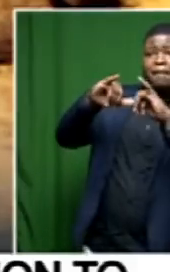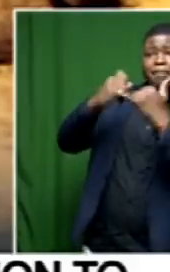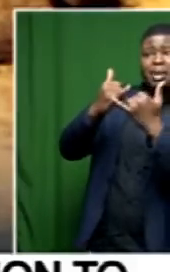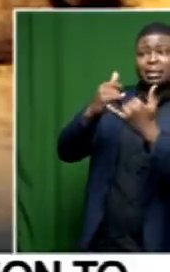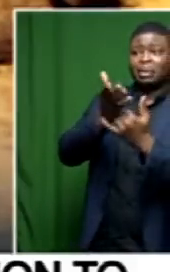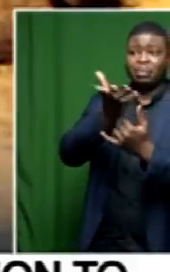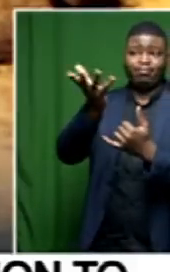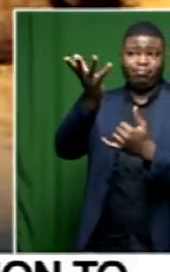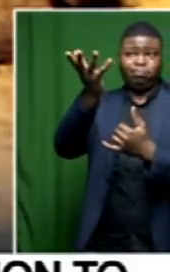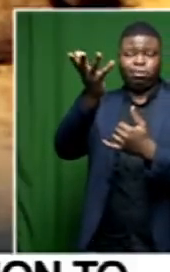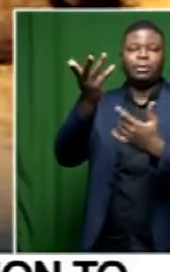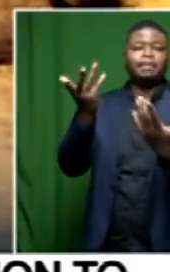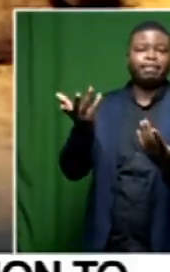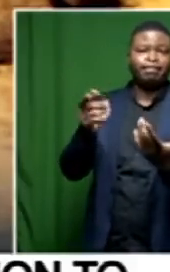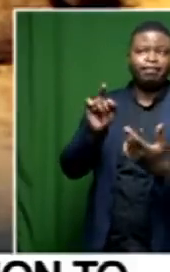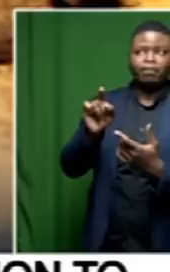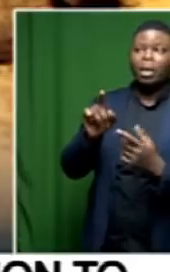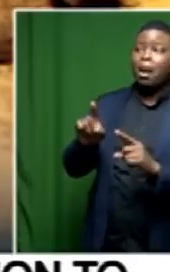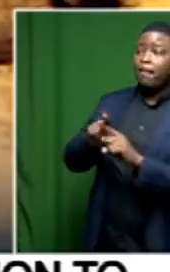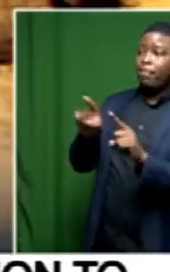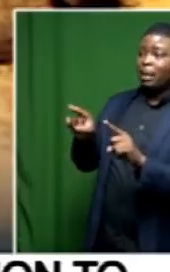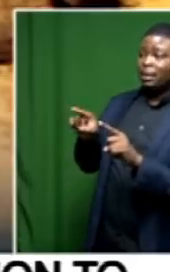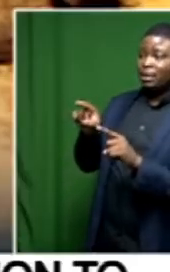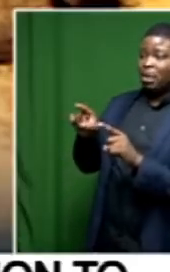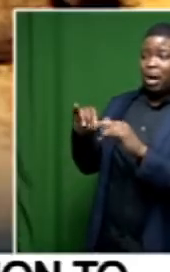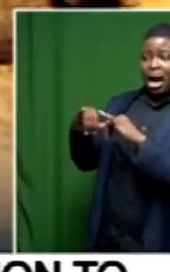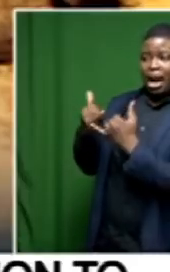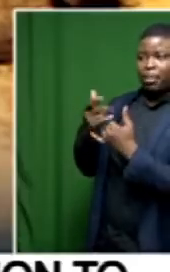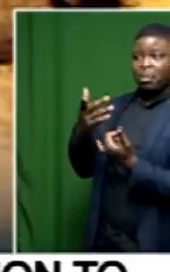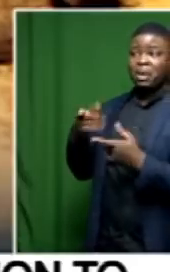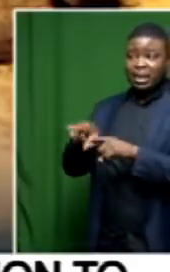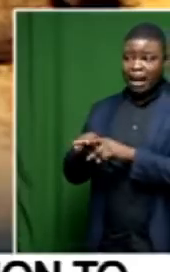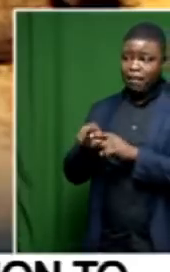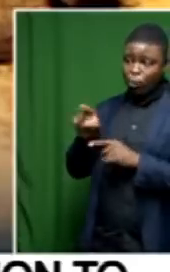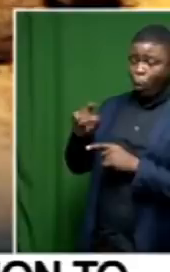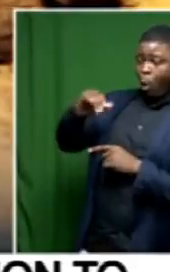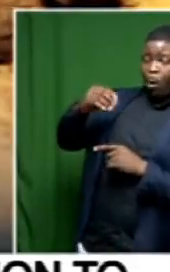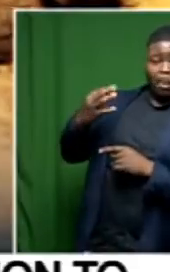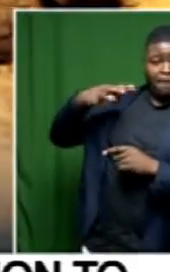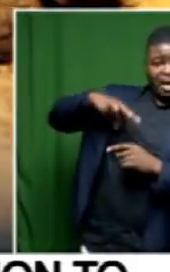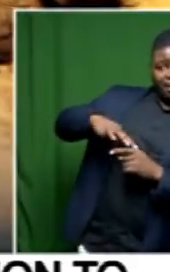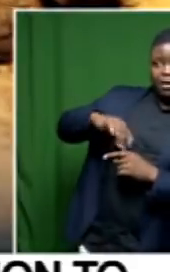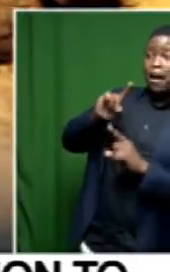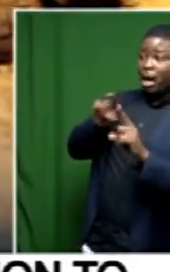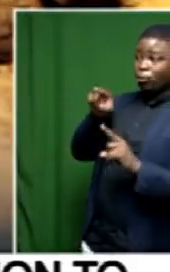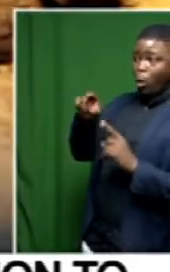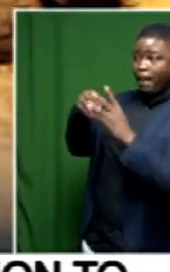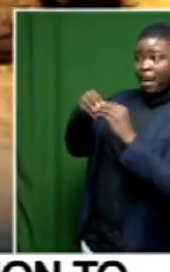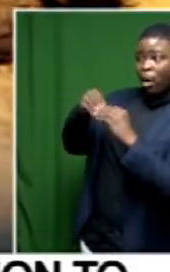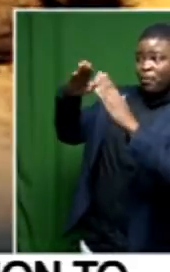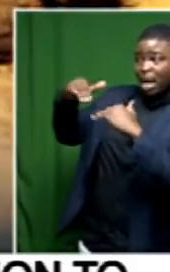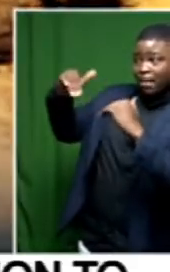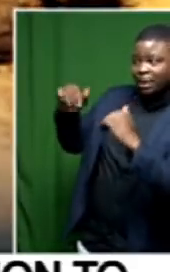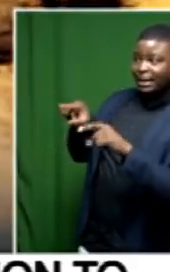somewhere that you have sight over in one way or another as a parliamentarian, does